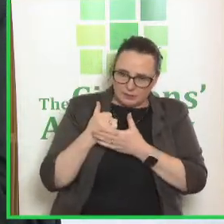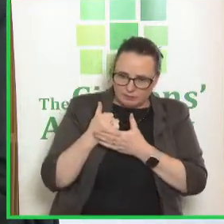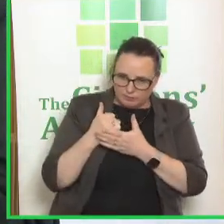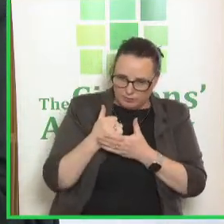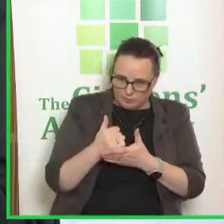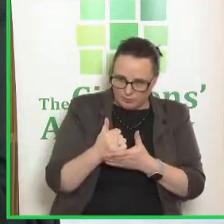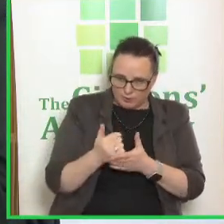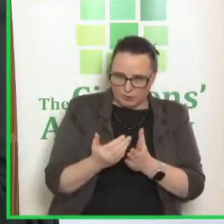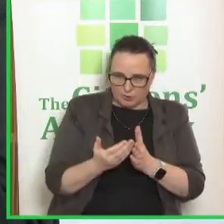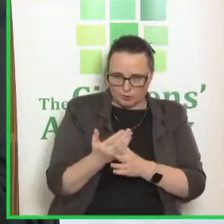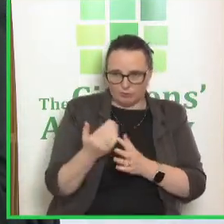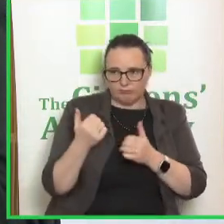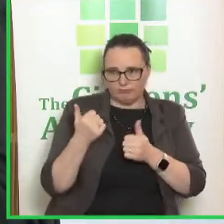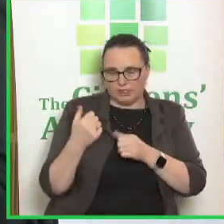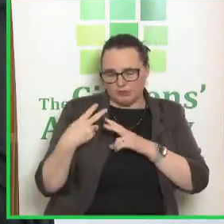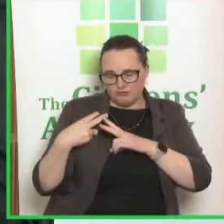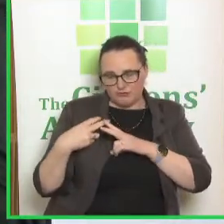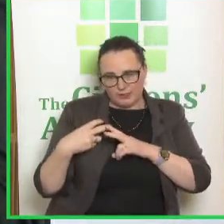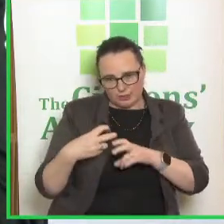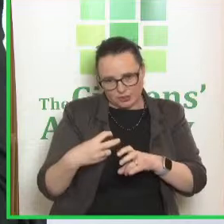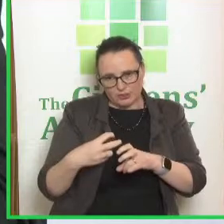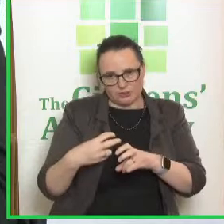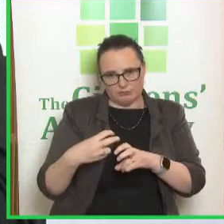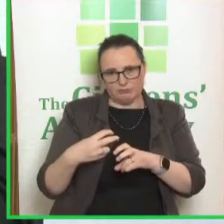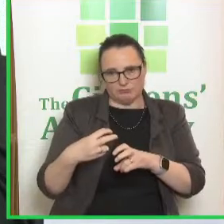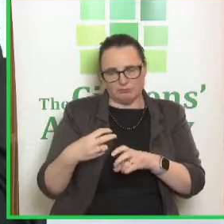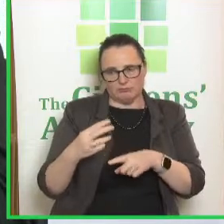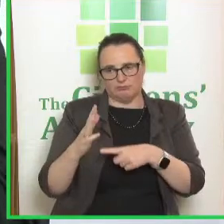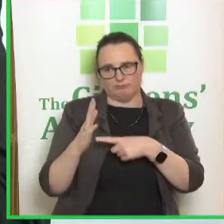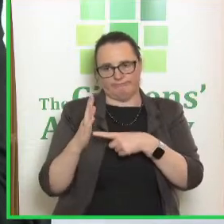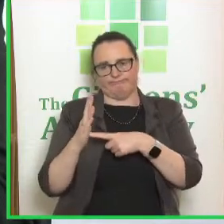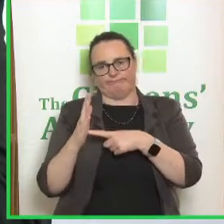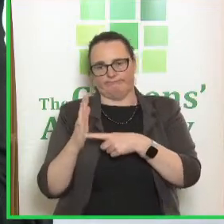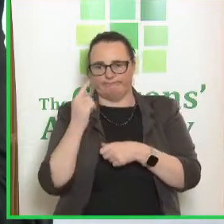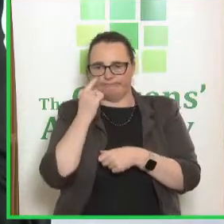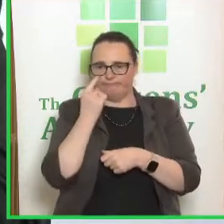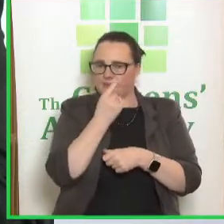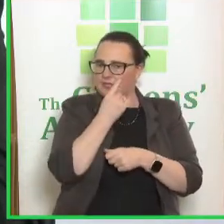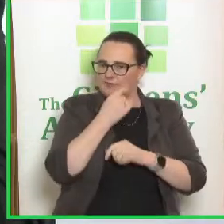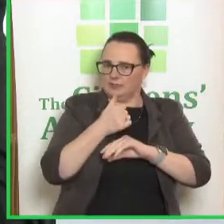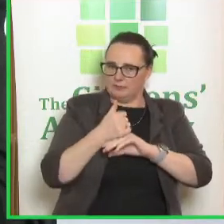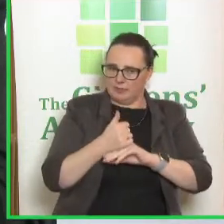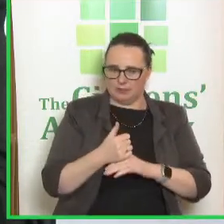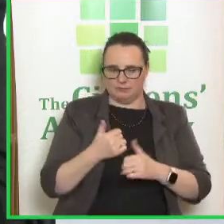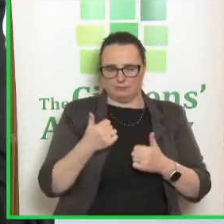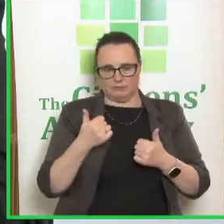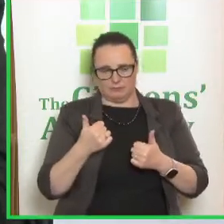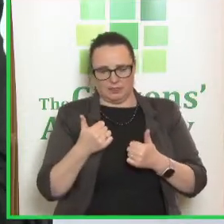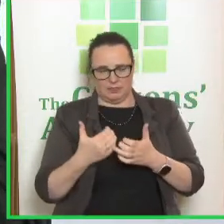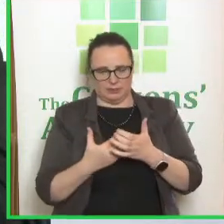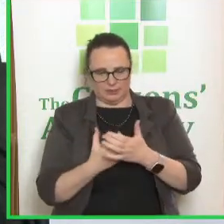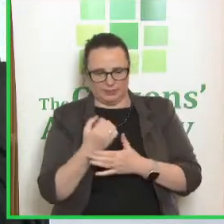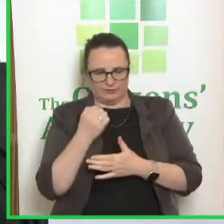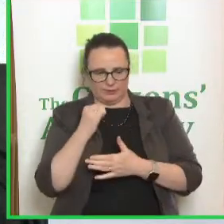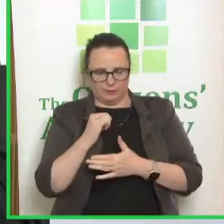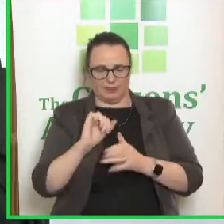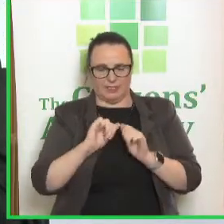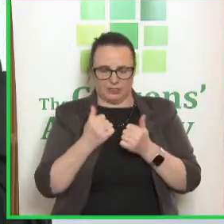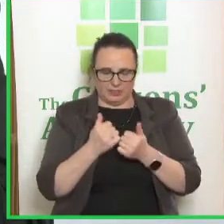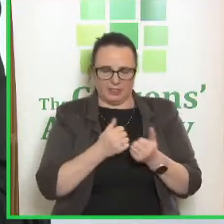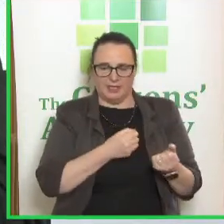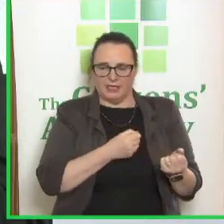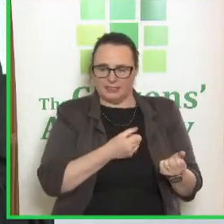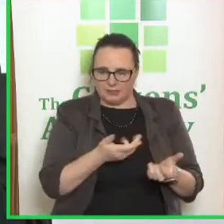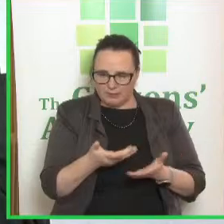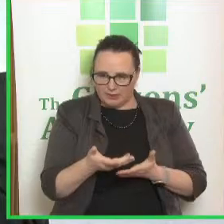good research studies that really establishes the evidence base of how effective these agencies are in delivering care